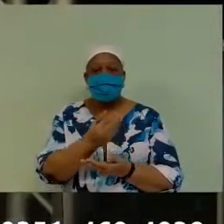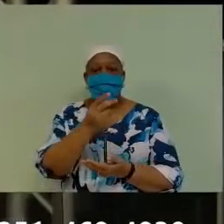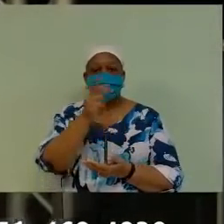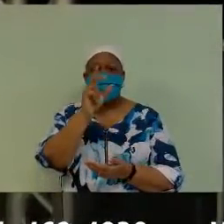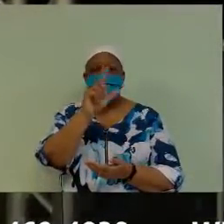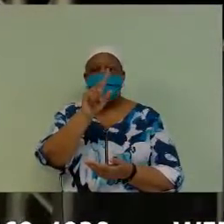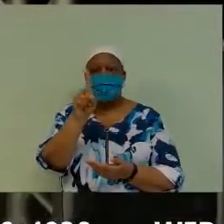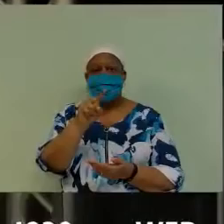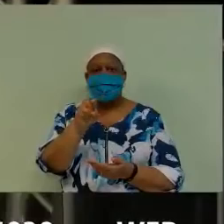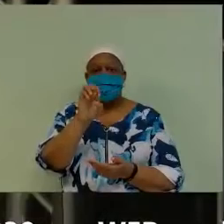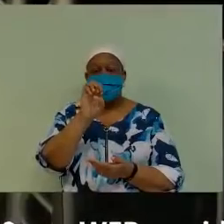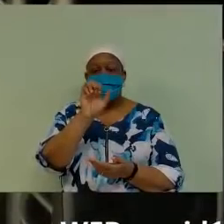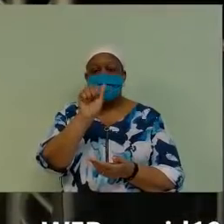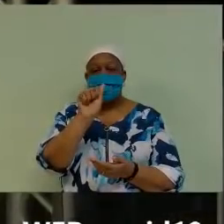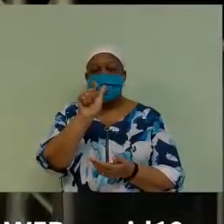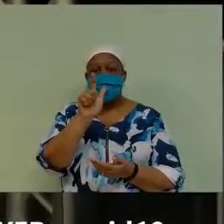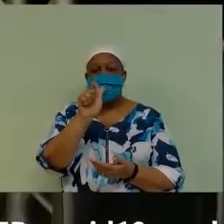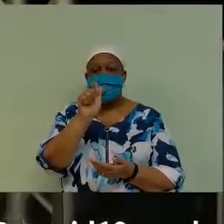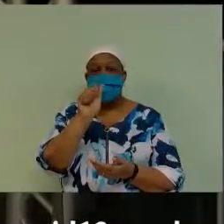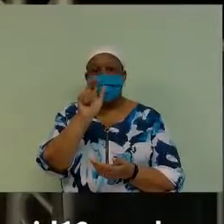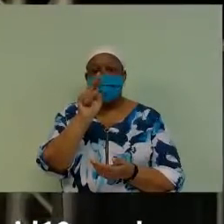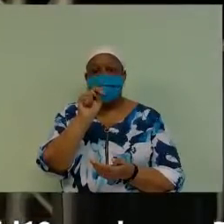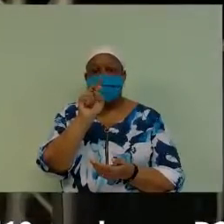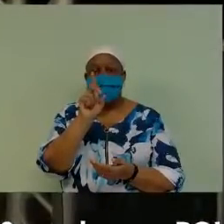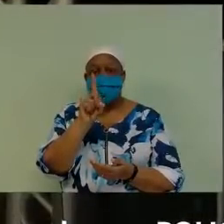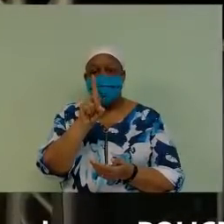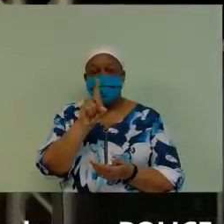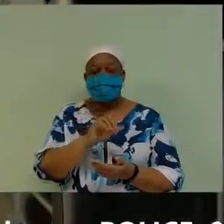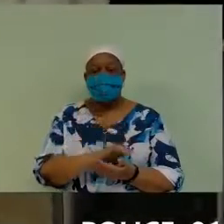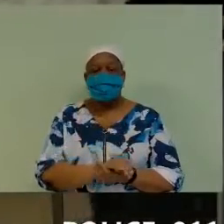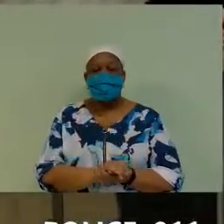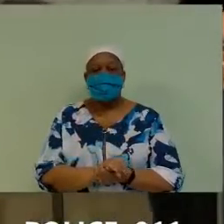of the crisis.